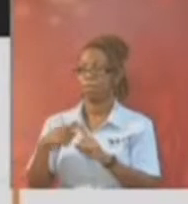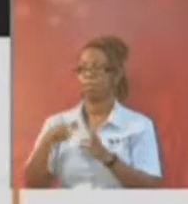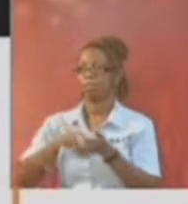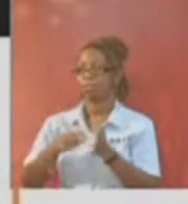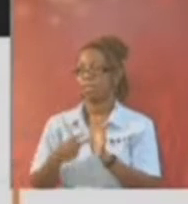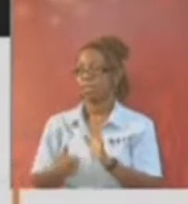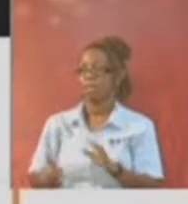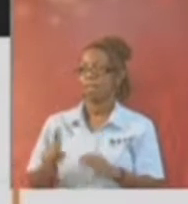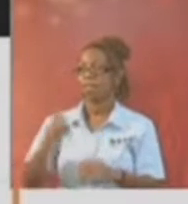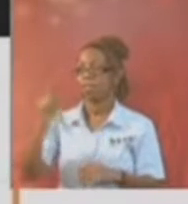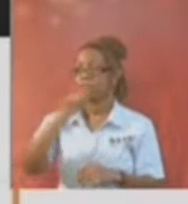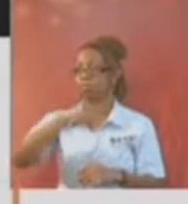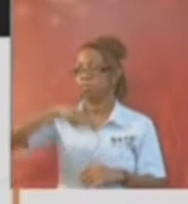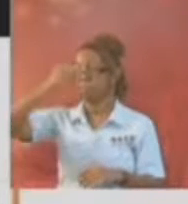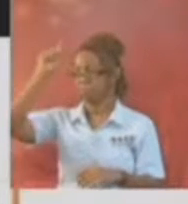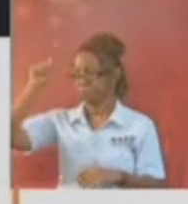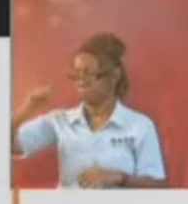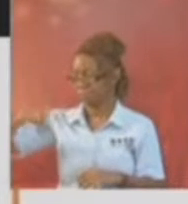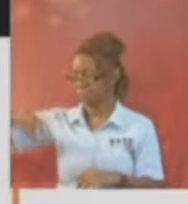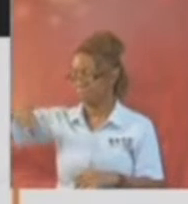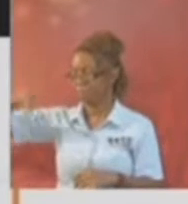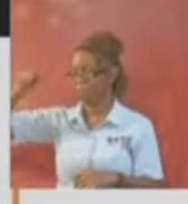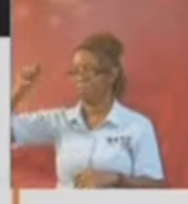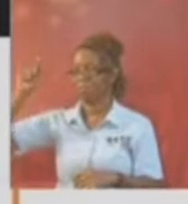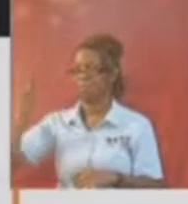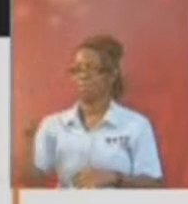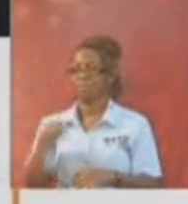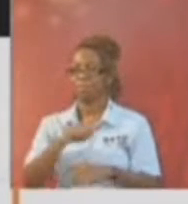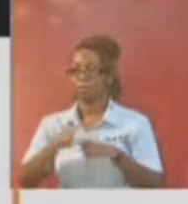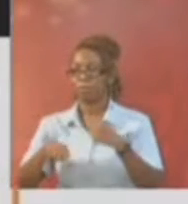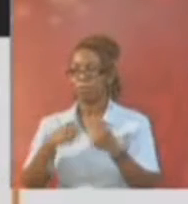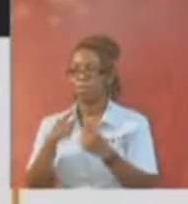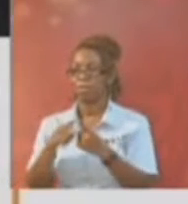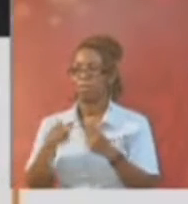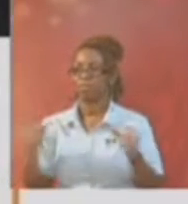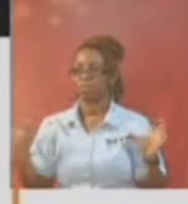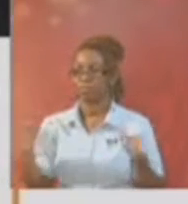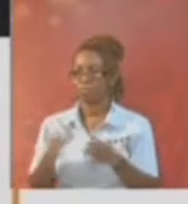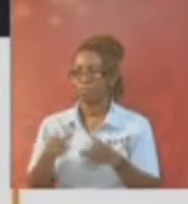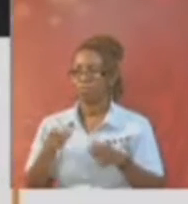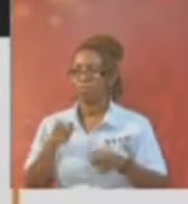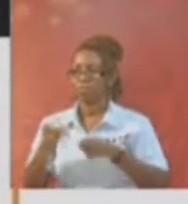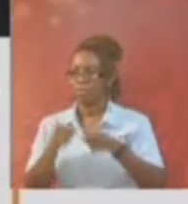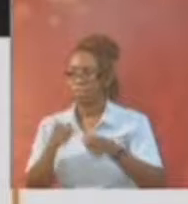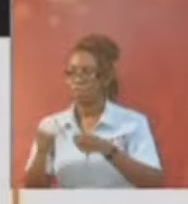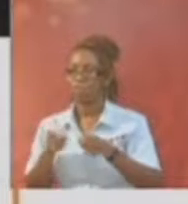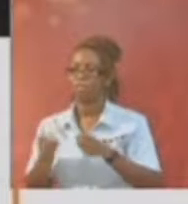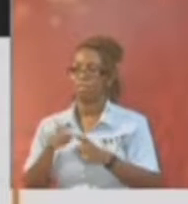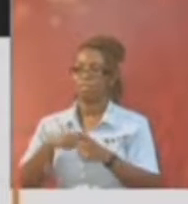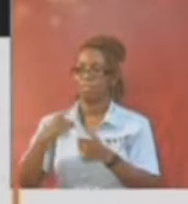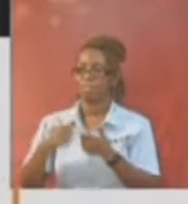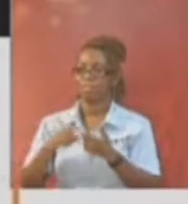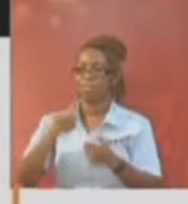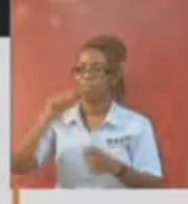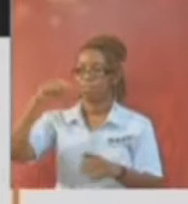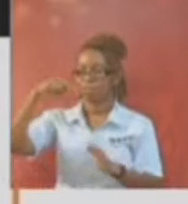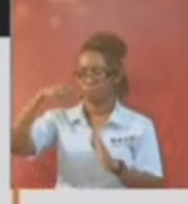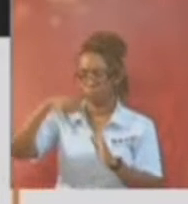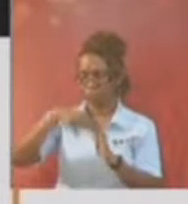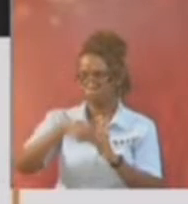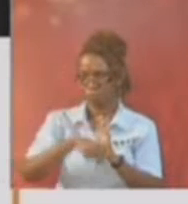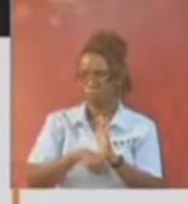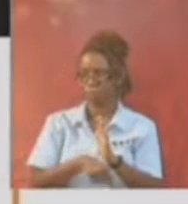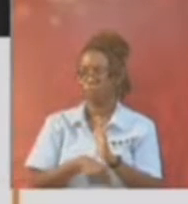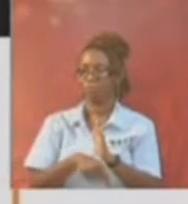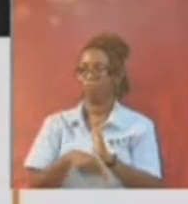that incident had been contained, we returned to what were our baseline sort of levels, which is what we're seeing